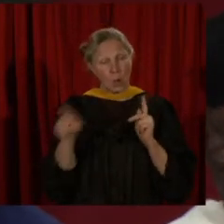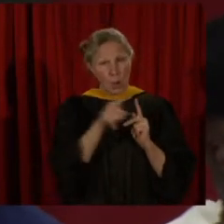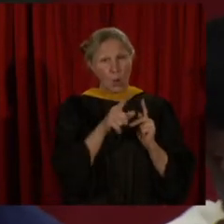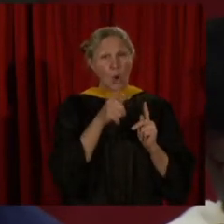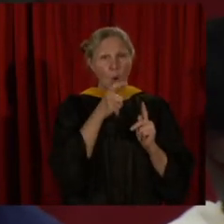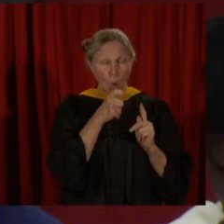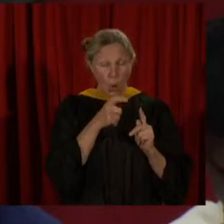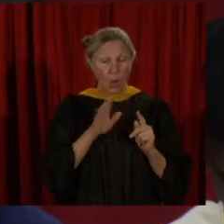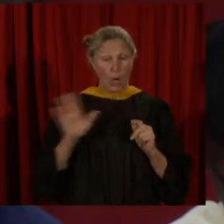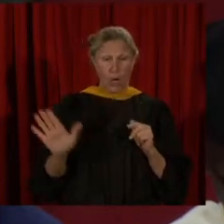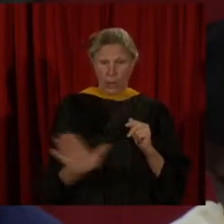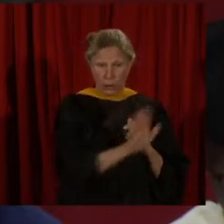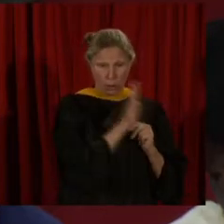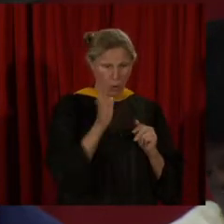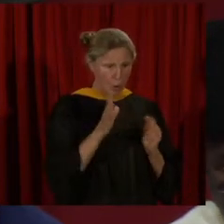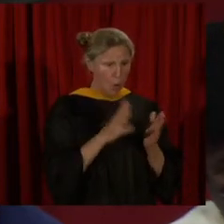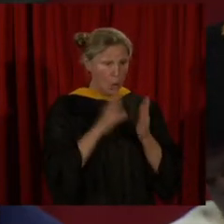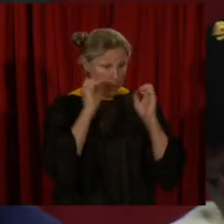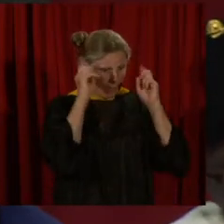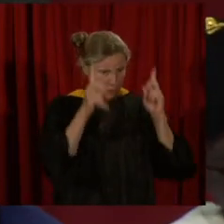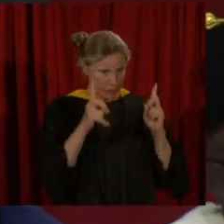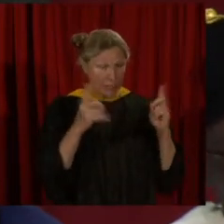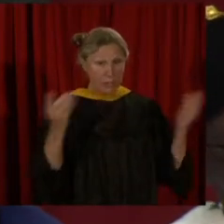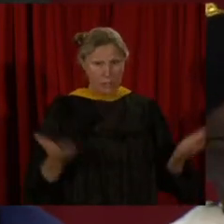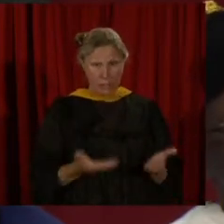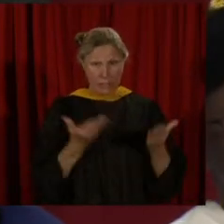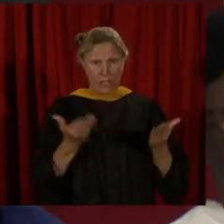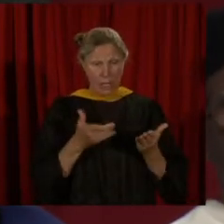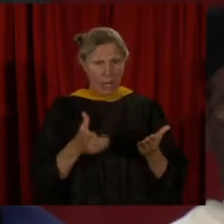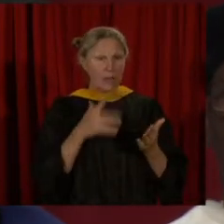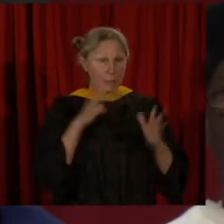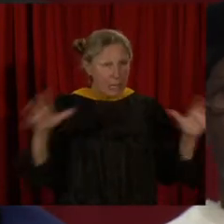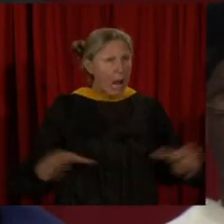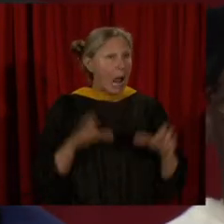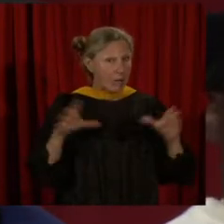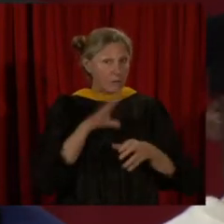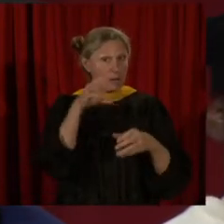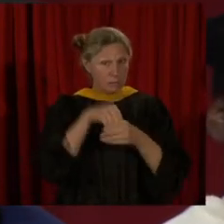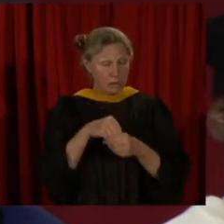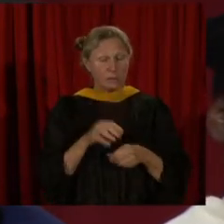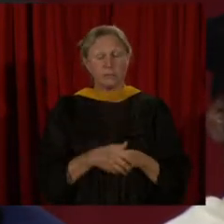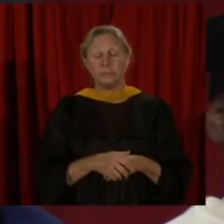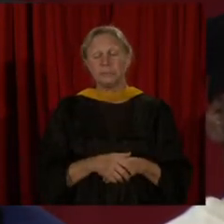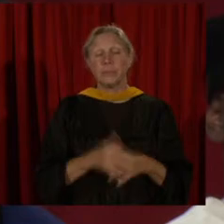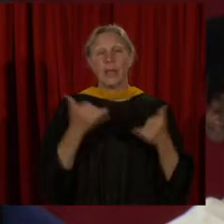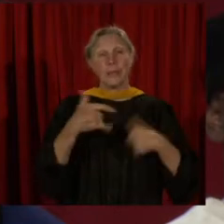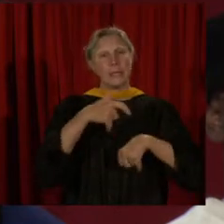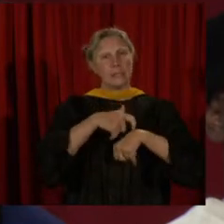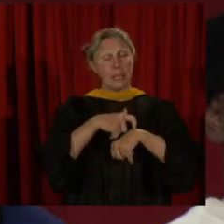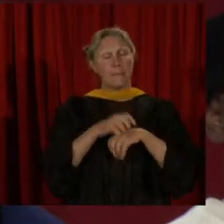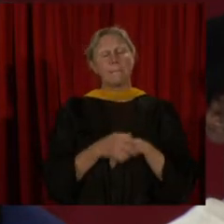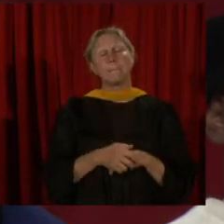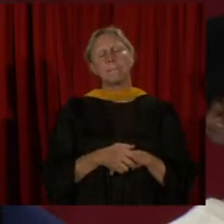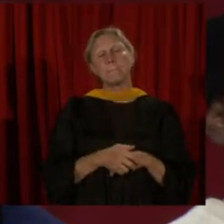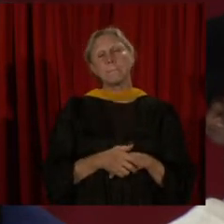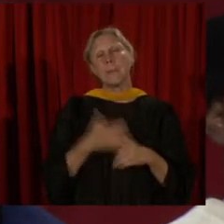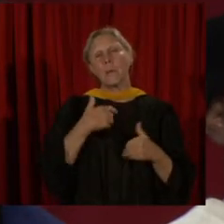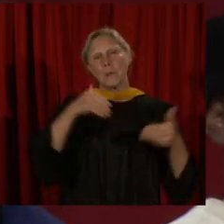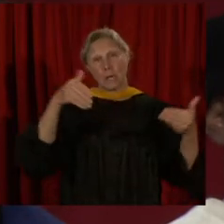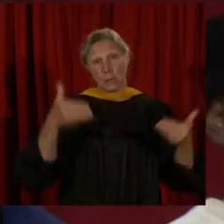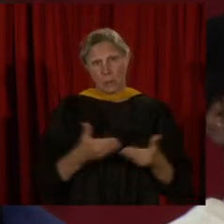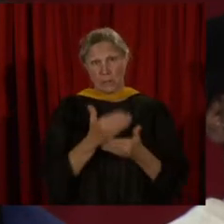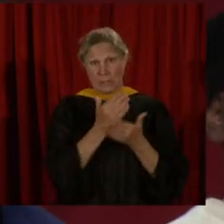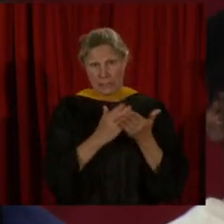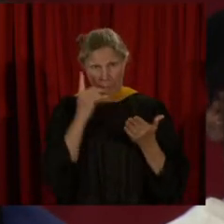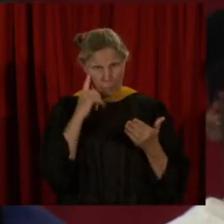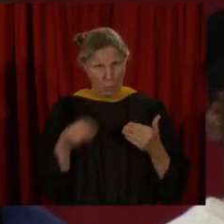active participants in the education of these degree candidates. At this time, I would like to introduce some of them